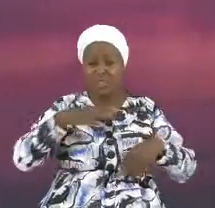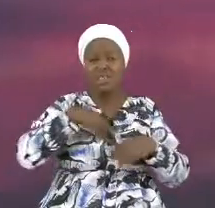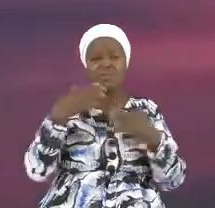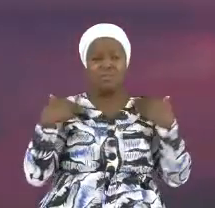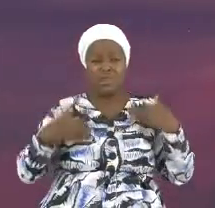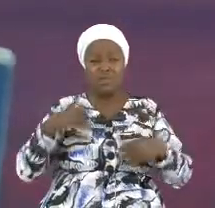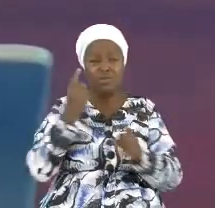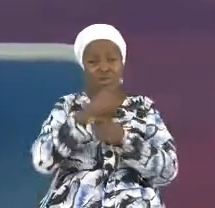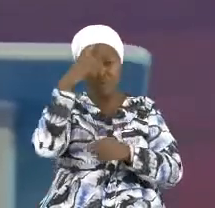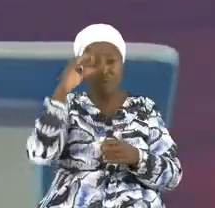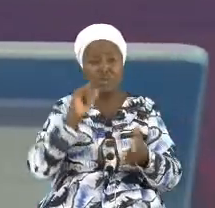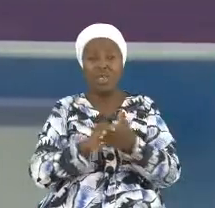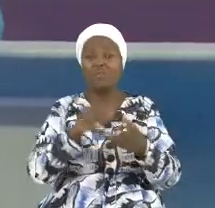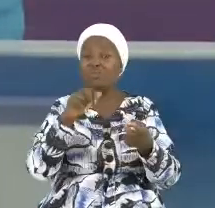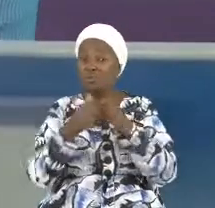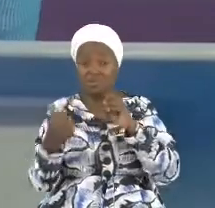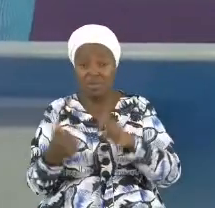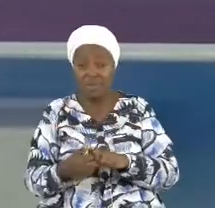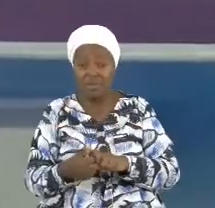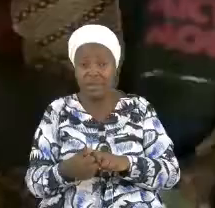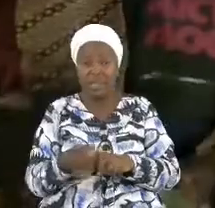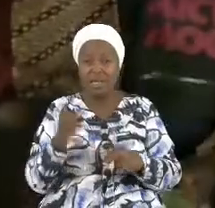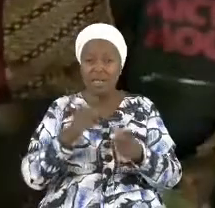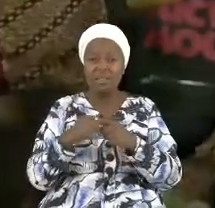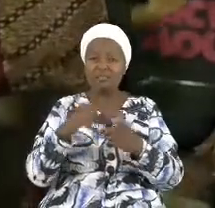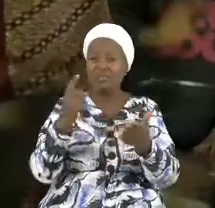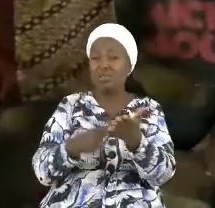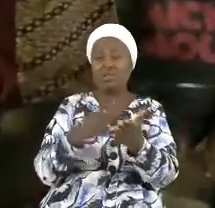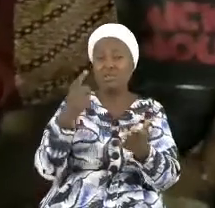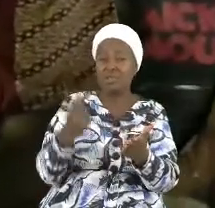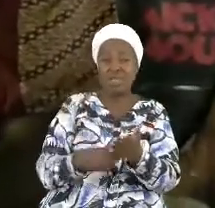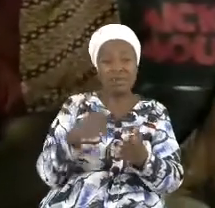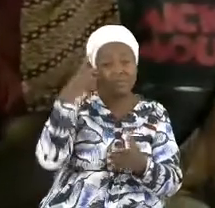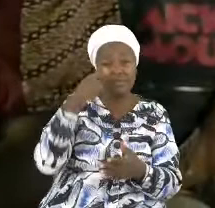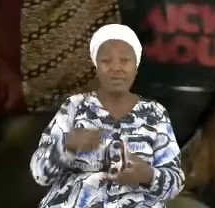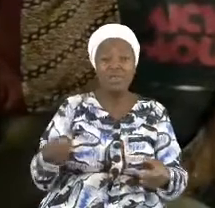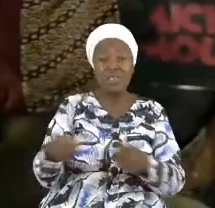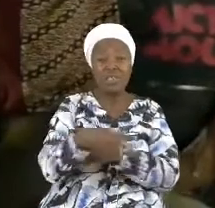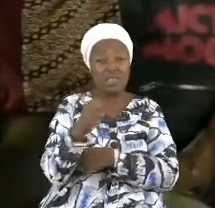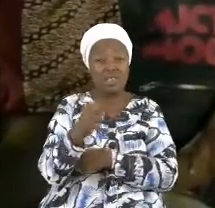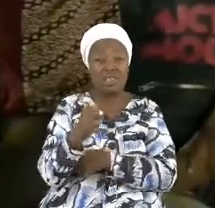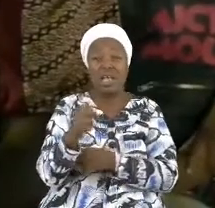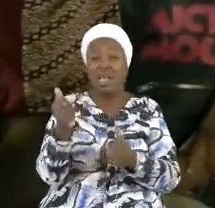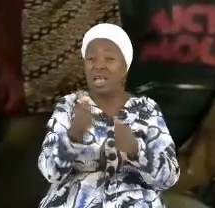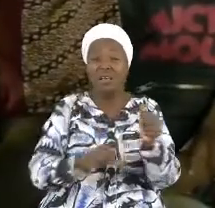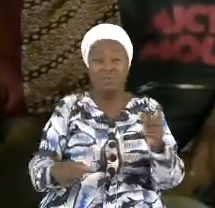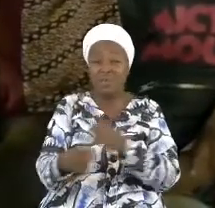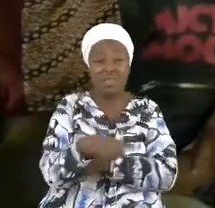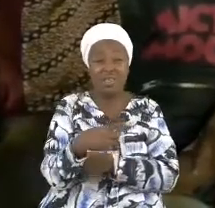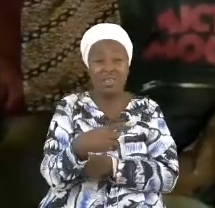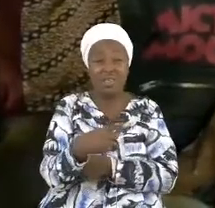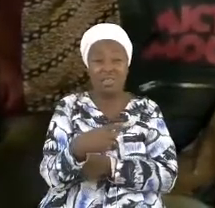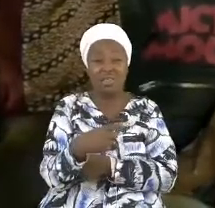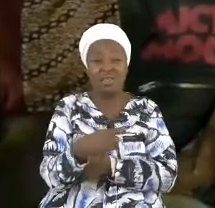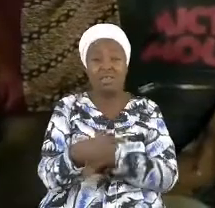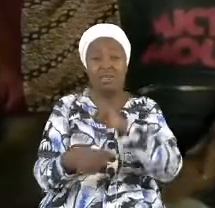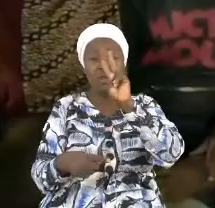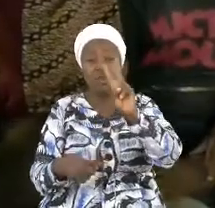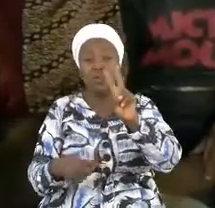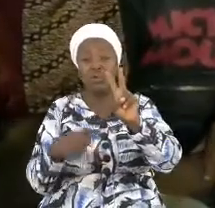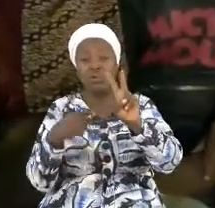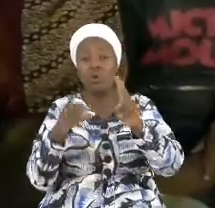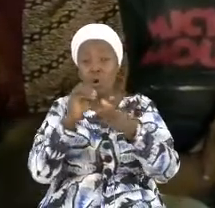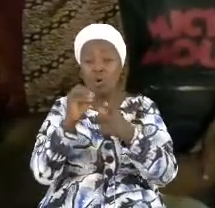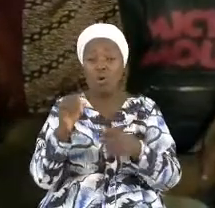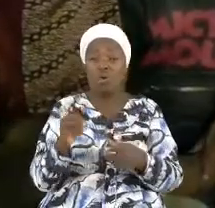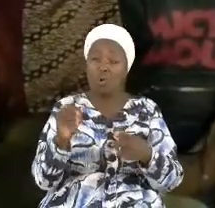of epilepsy. And sometimes, for days, every day, two or three times.